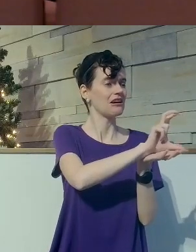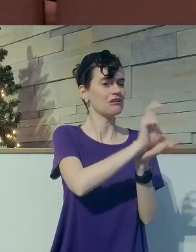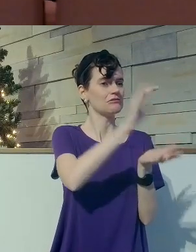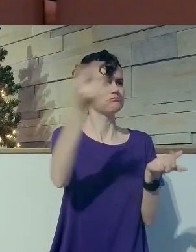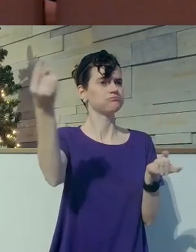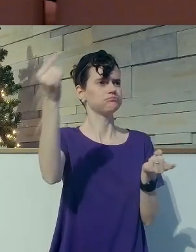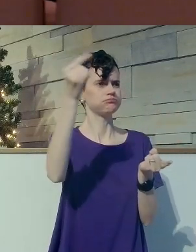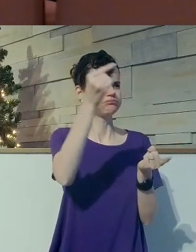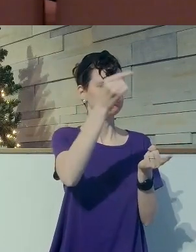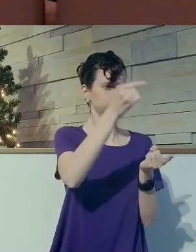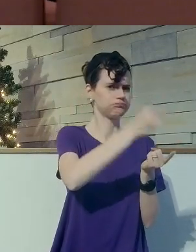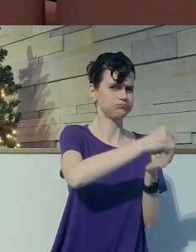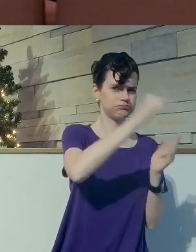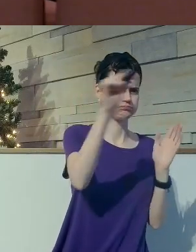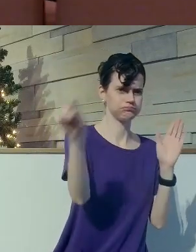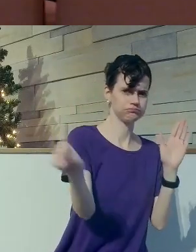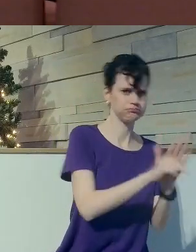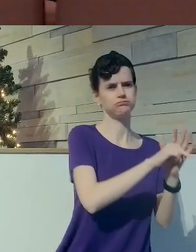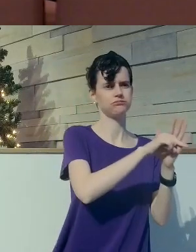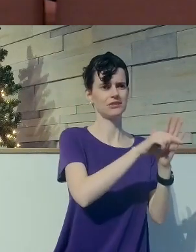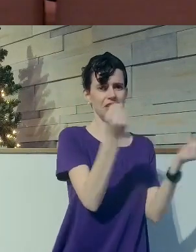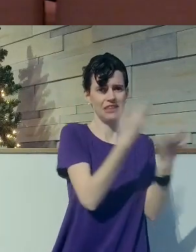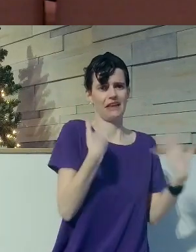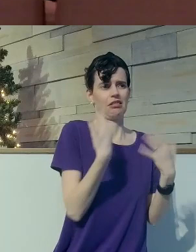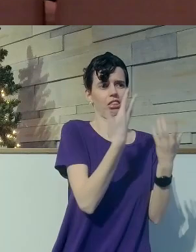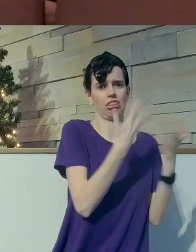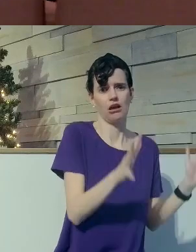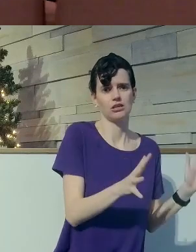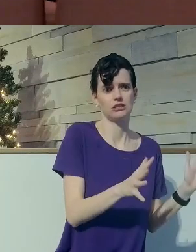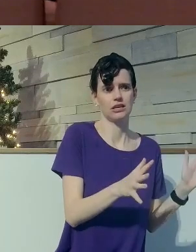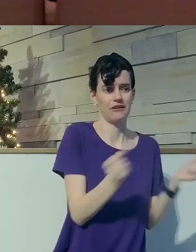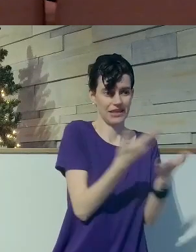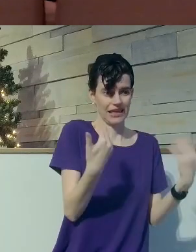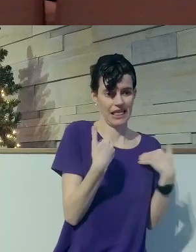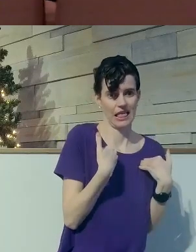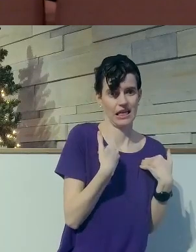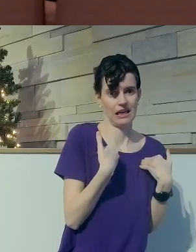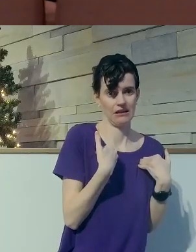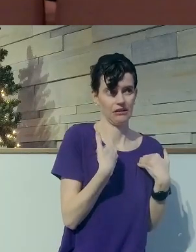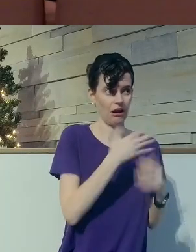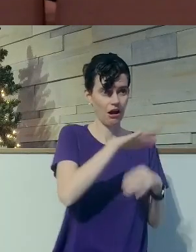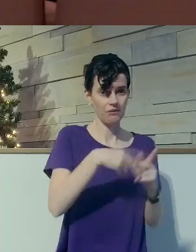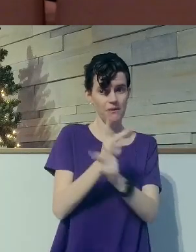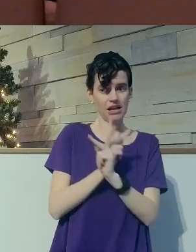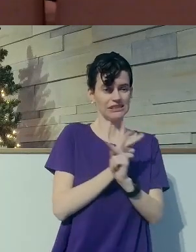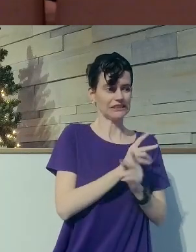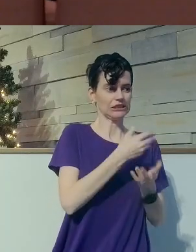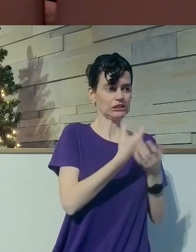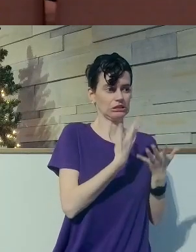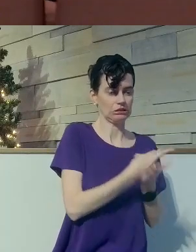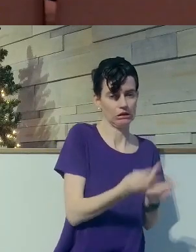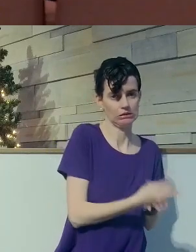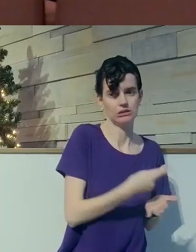against all of his investments, and he lost everything. Everything he had, everything that he had borrowed. Well,